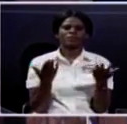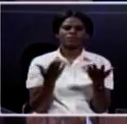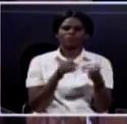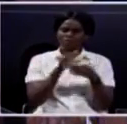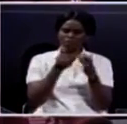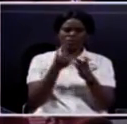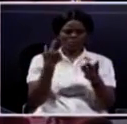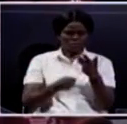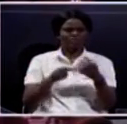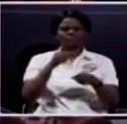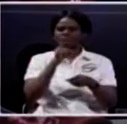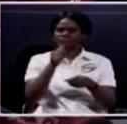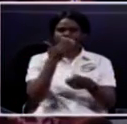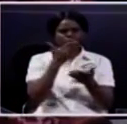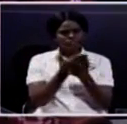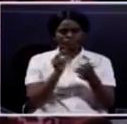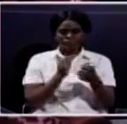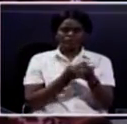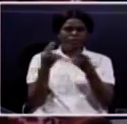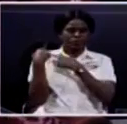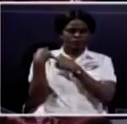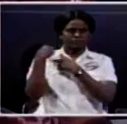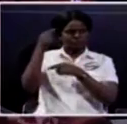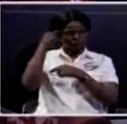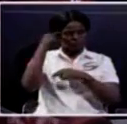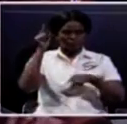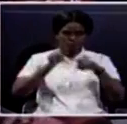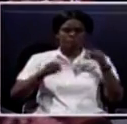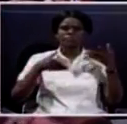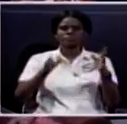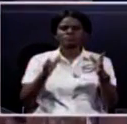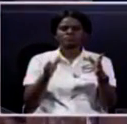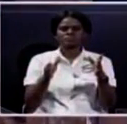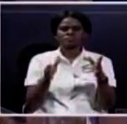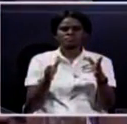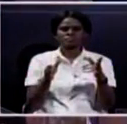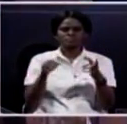this nation. And as a responsible government, we can't allow that to go. So the